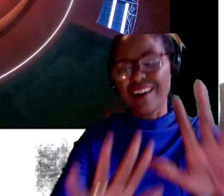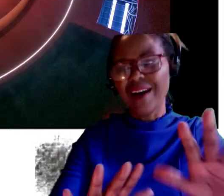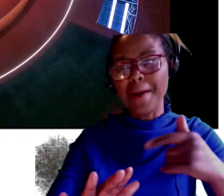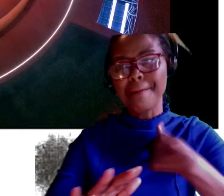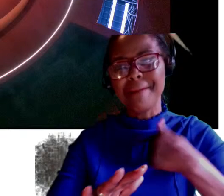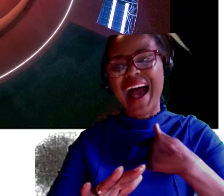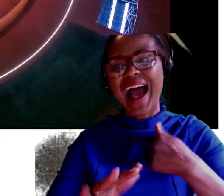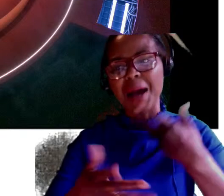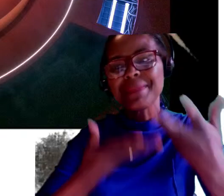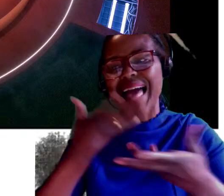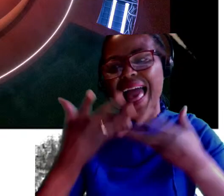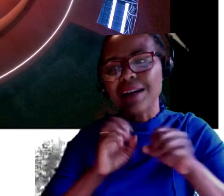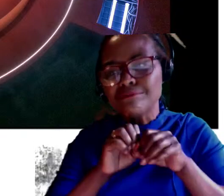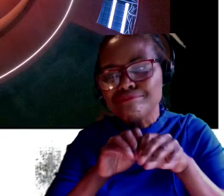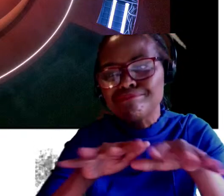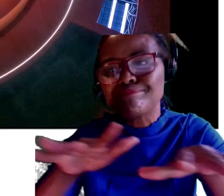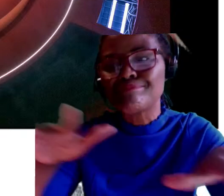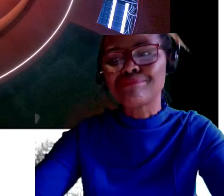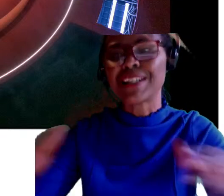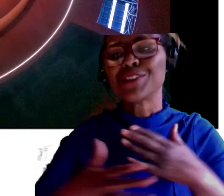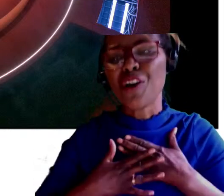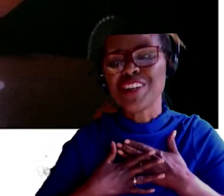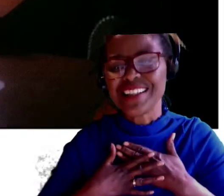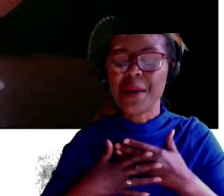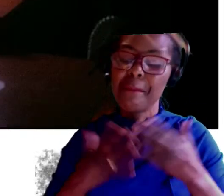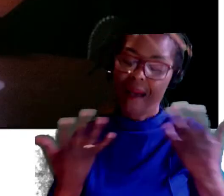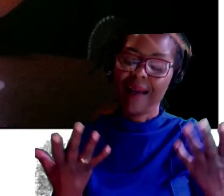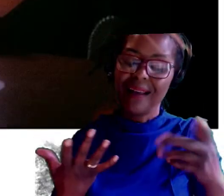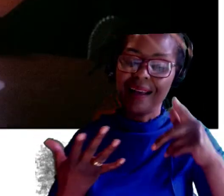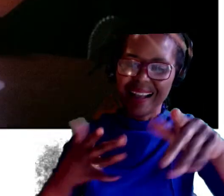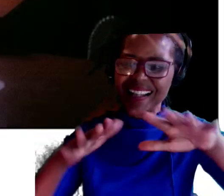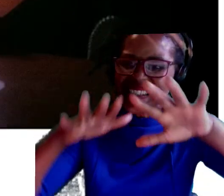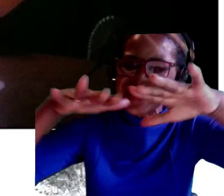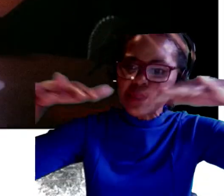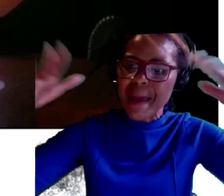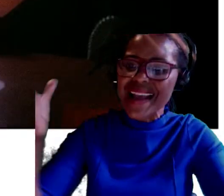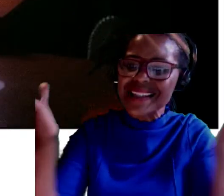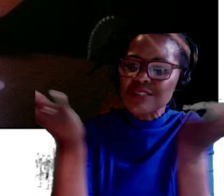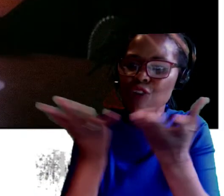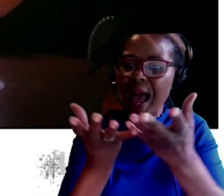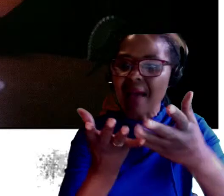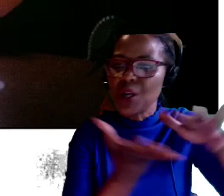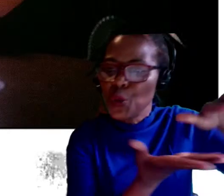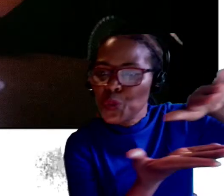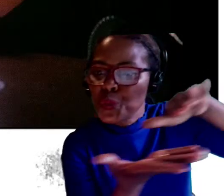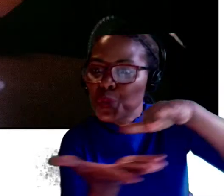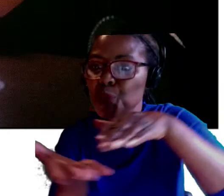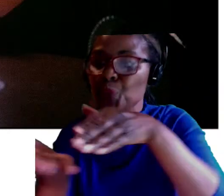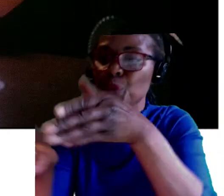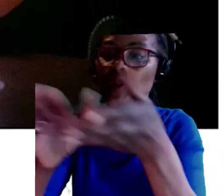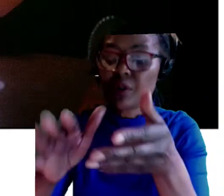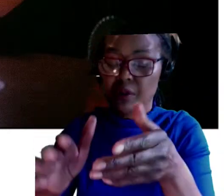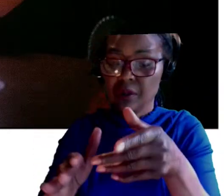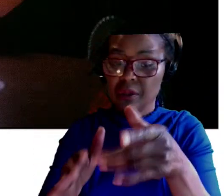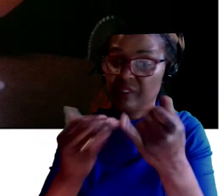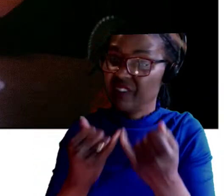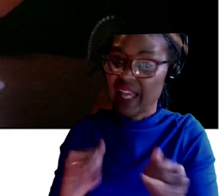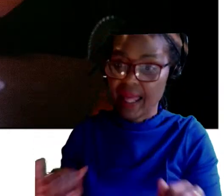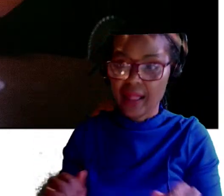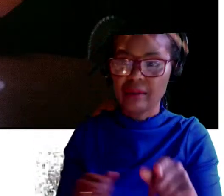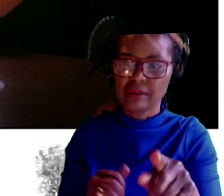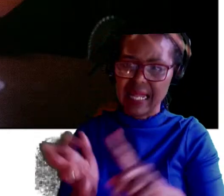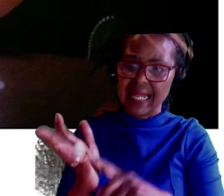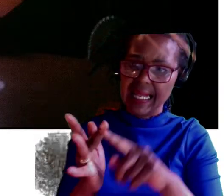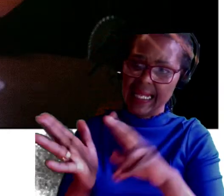fine. So the spacecraft fails, the mission is thrown into jeopardy. Lynn has to decide what's more important, sending his